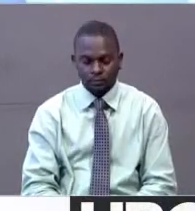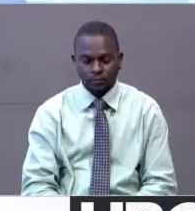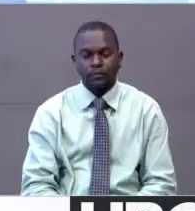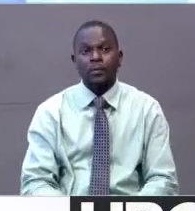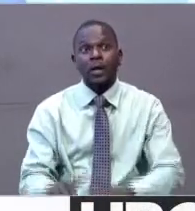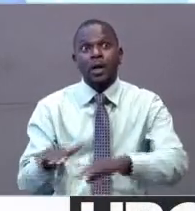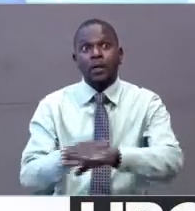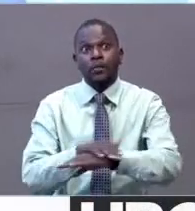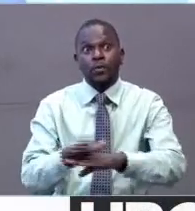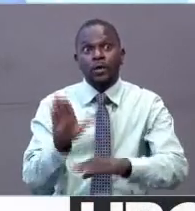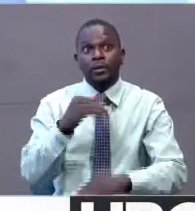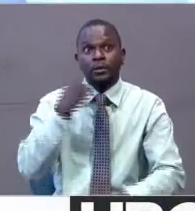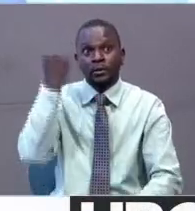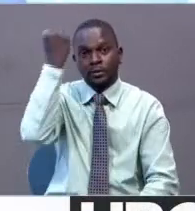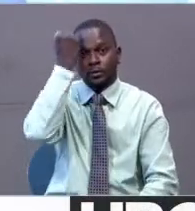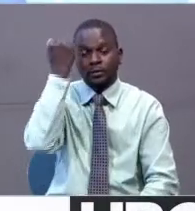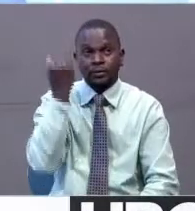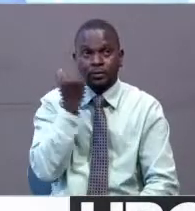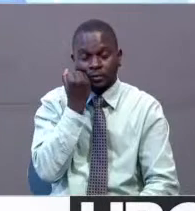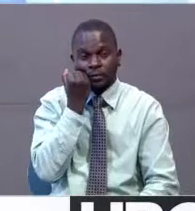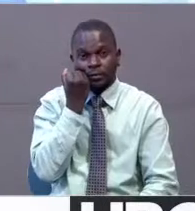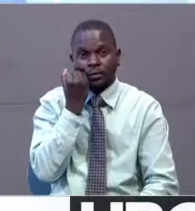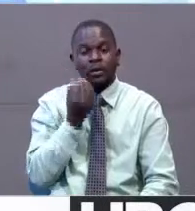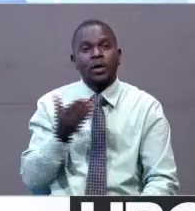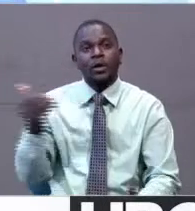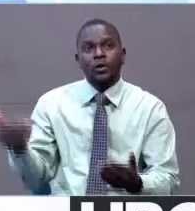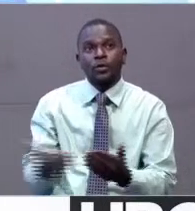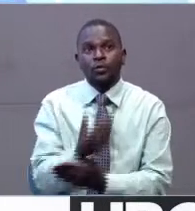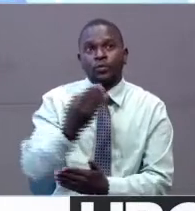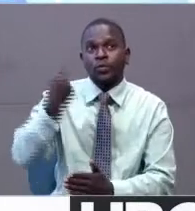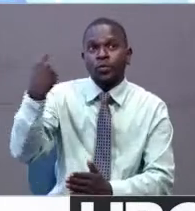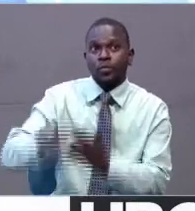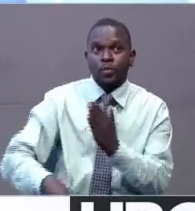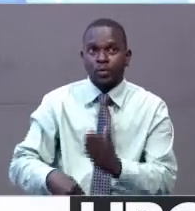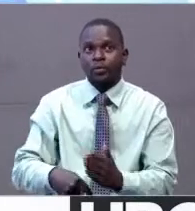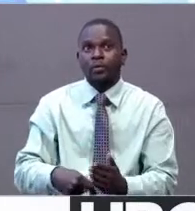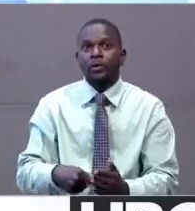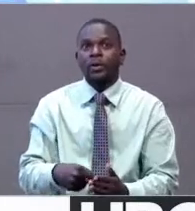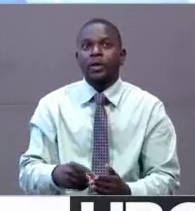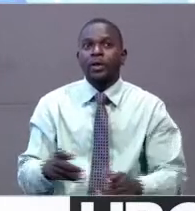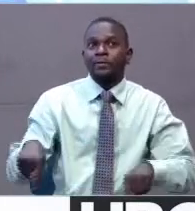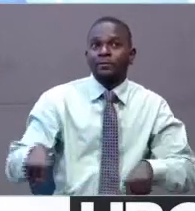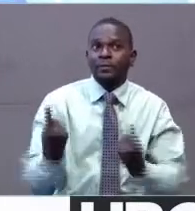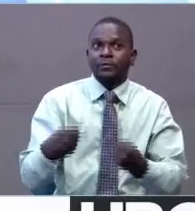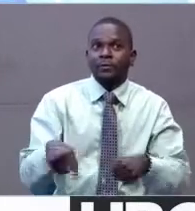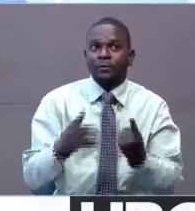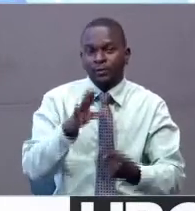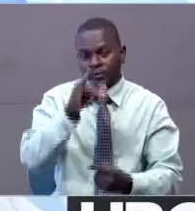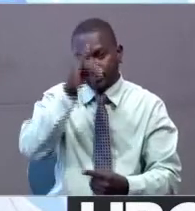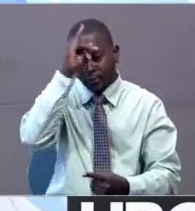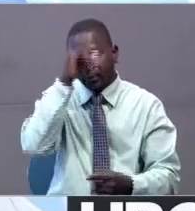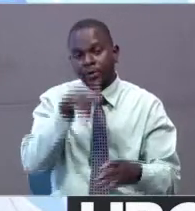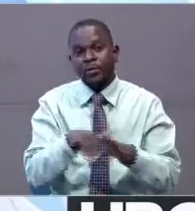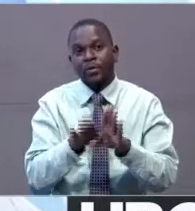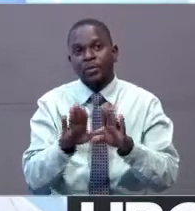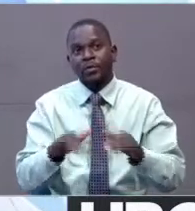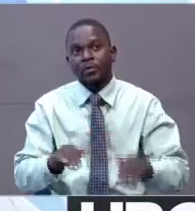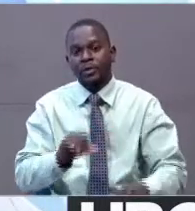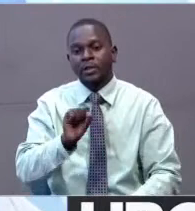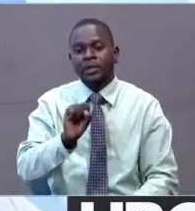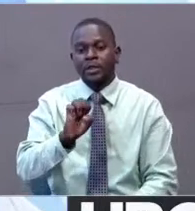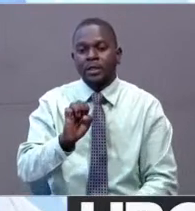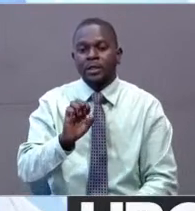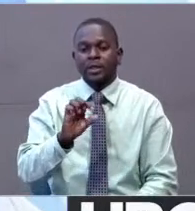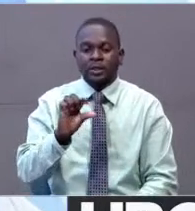Buganda Road Magistrates Court has slapped a fresh charge of inciting violence against Kawempe North Member of Parliament Mohammed